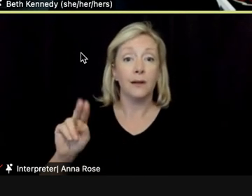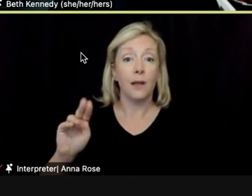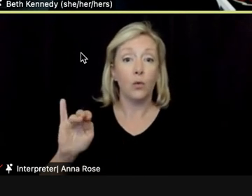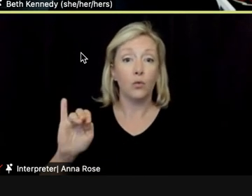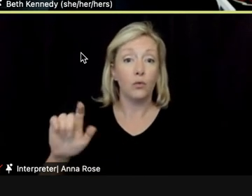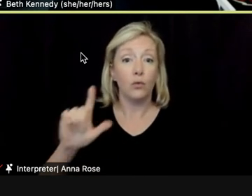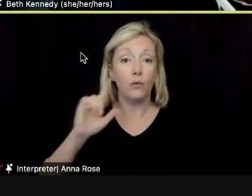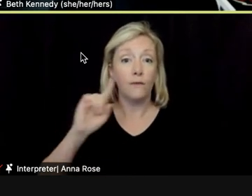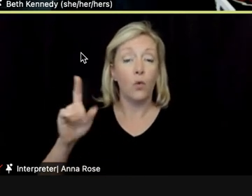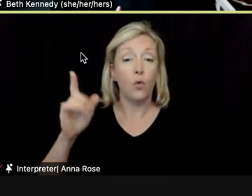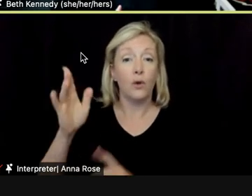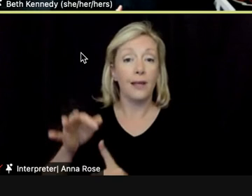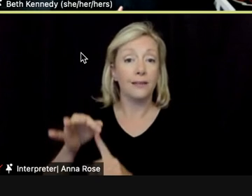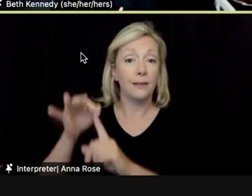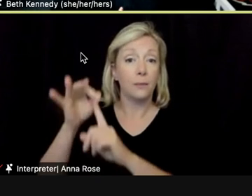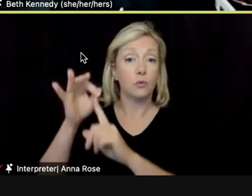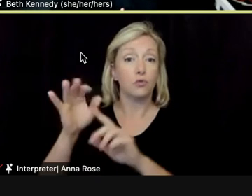an intervener,